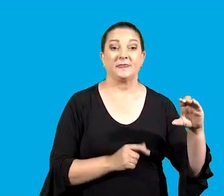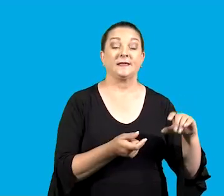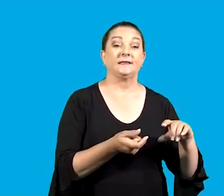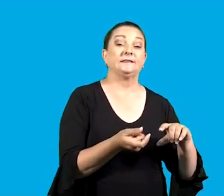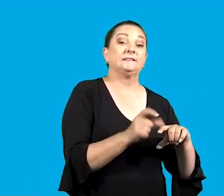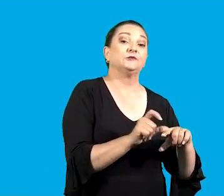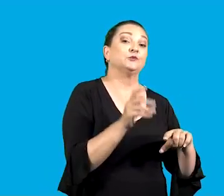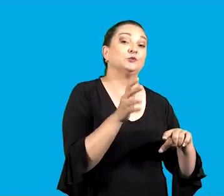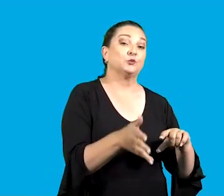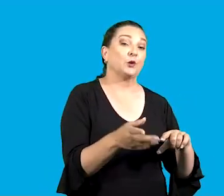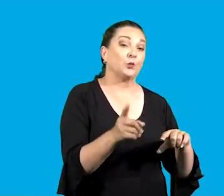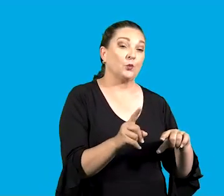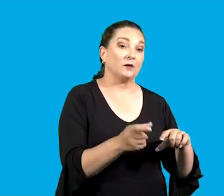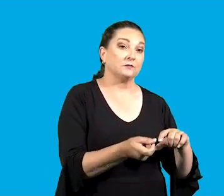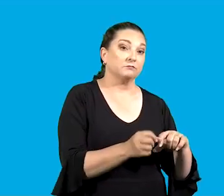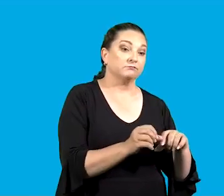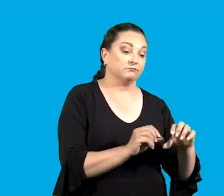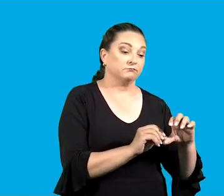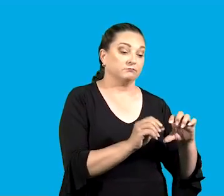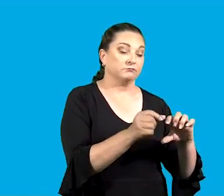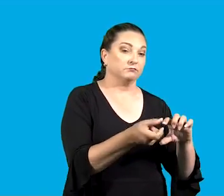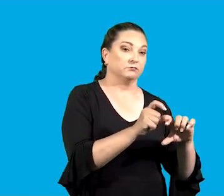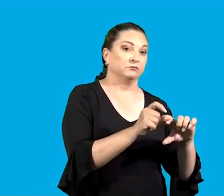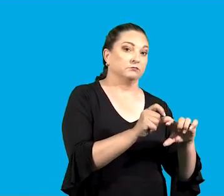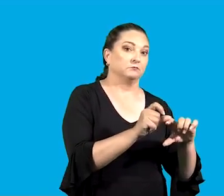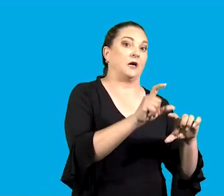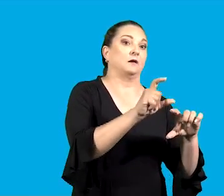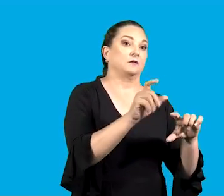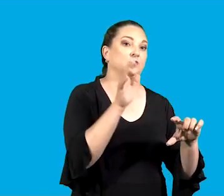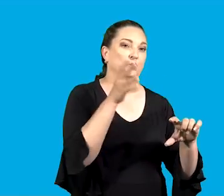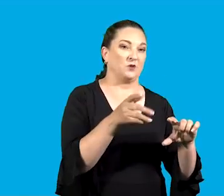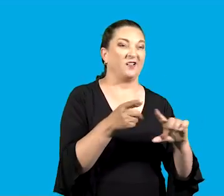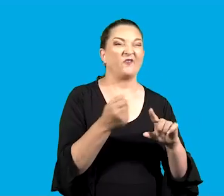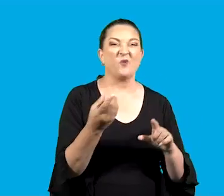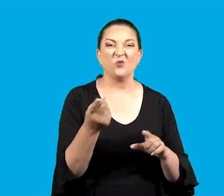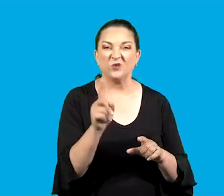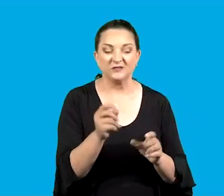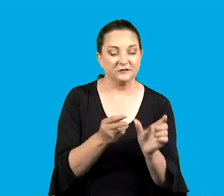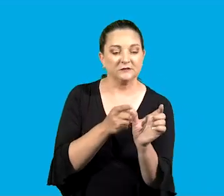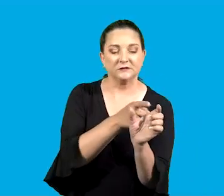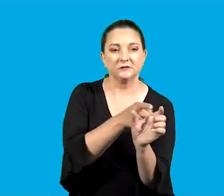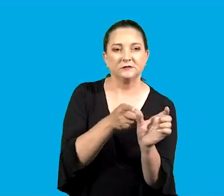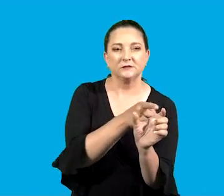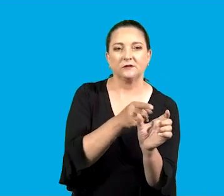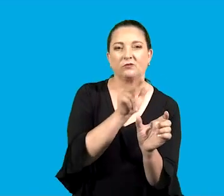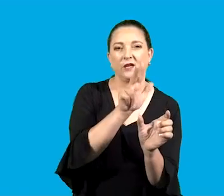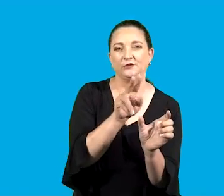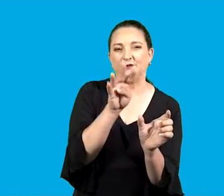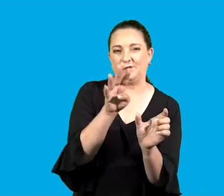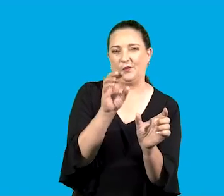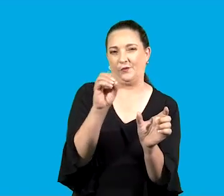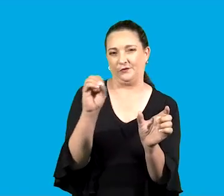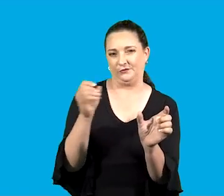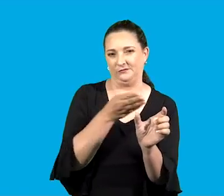here is going to increase by the interest that we are going to get from this new